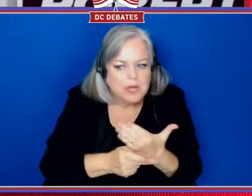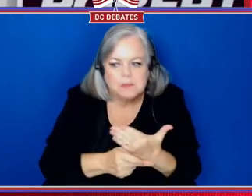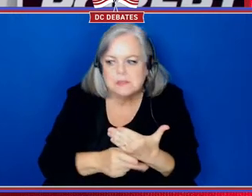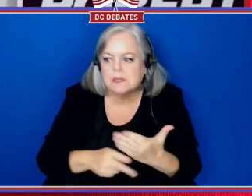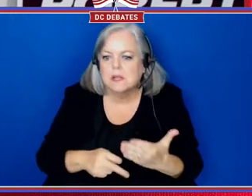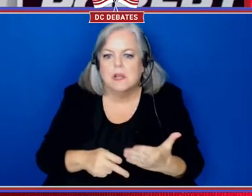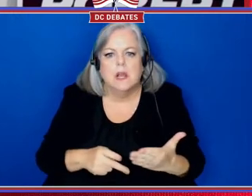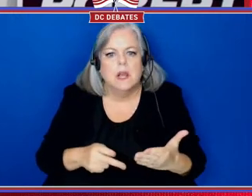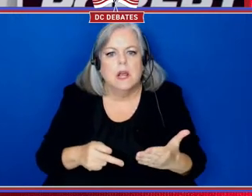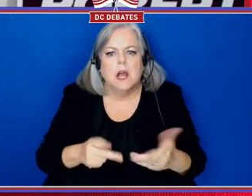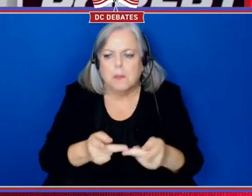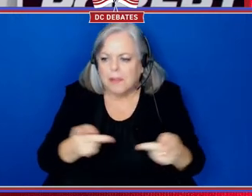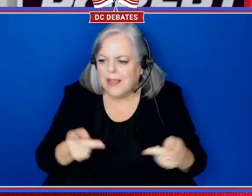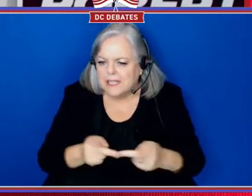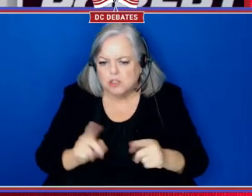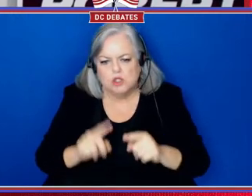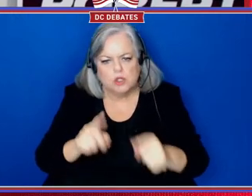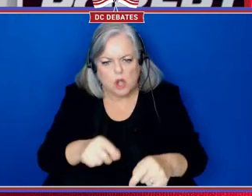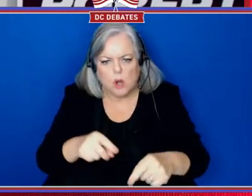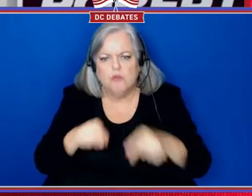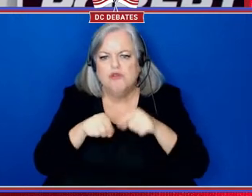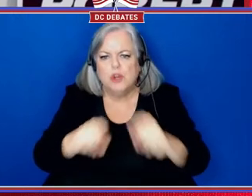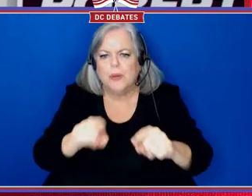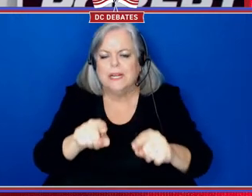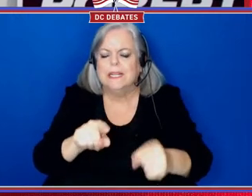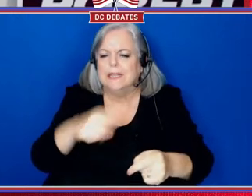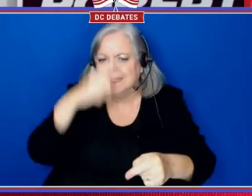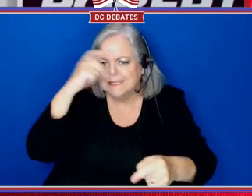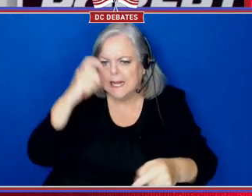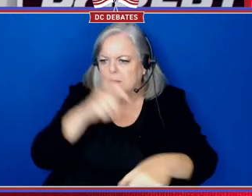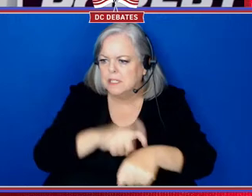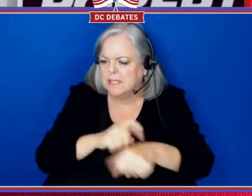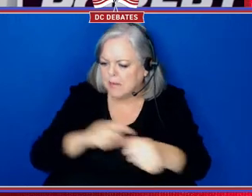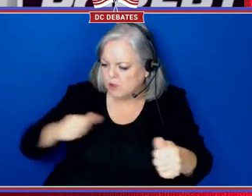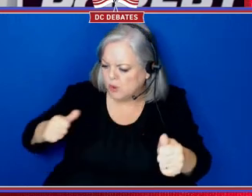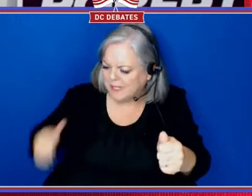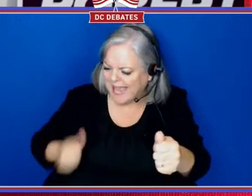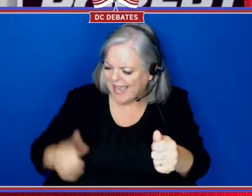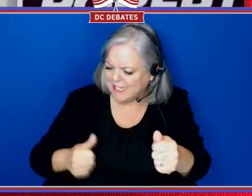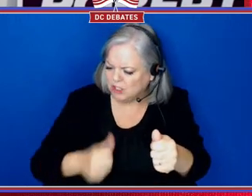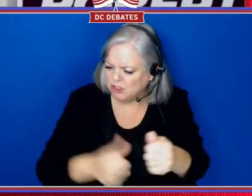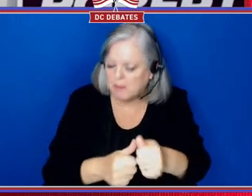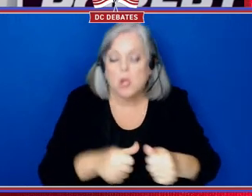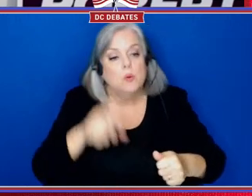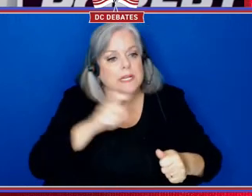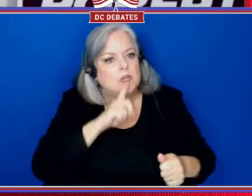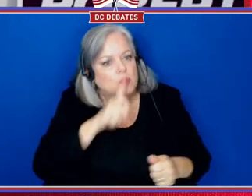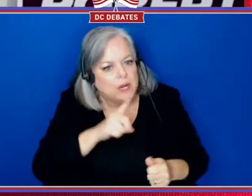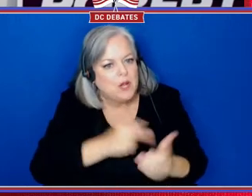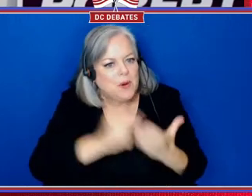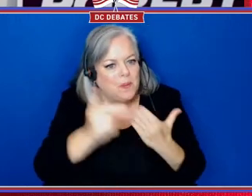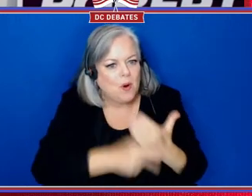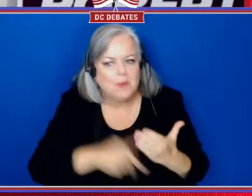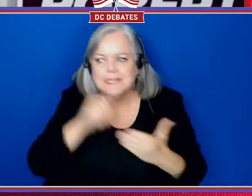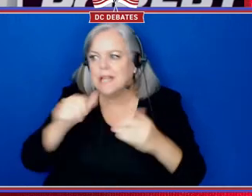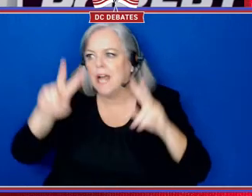get our kids into enrichment programs. We need real programs, not slogans. That is what you will see from me as mayor.